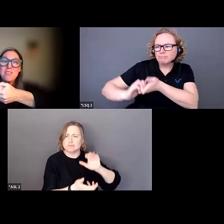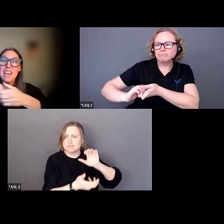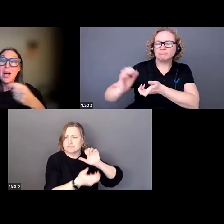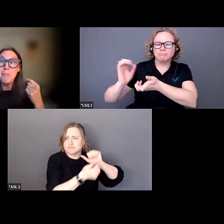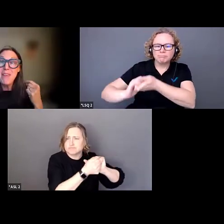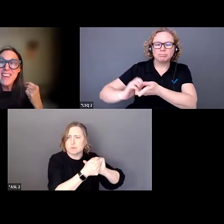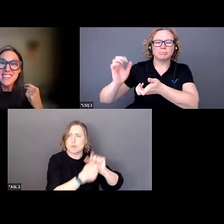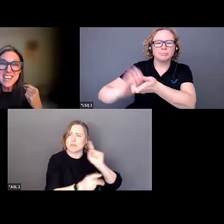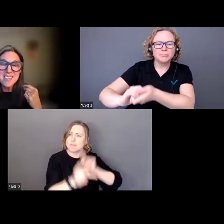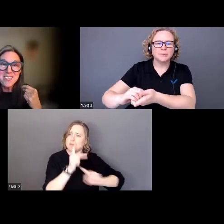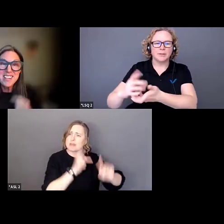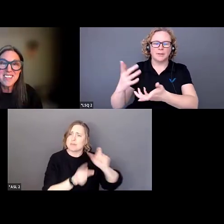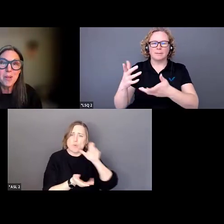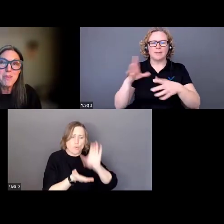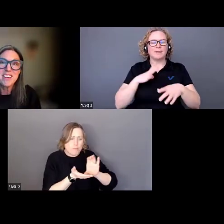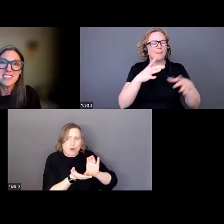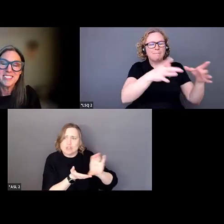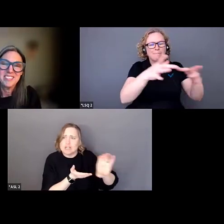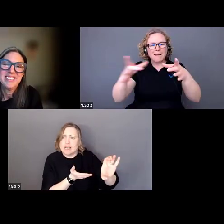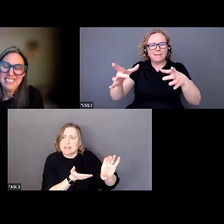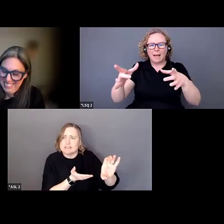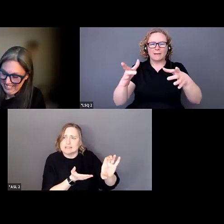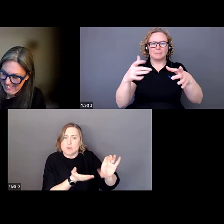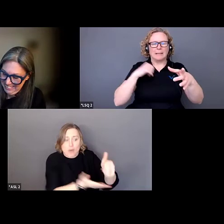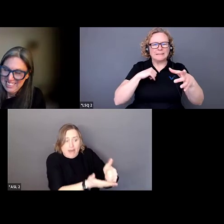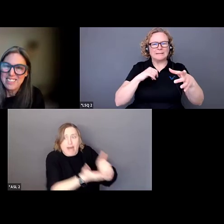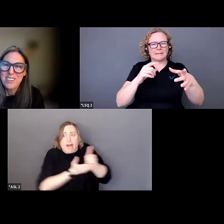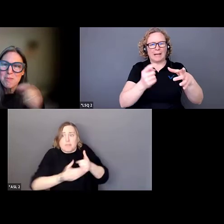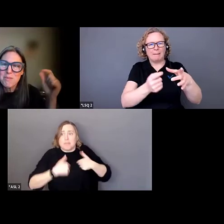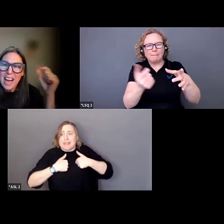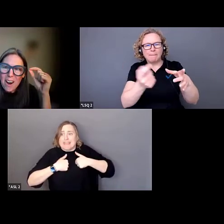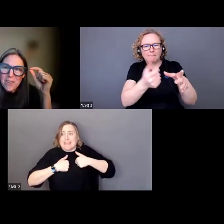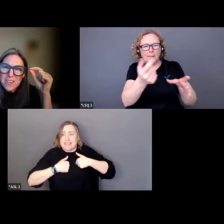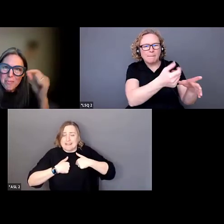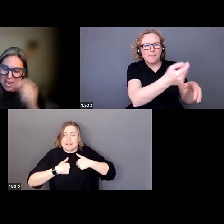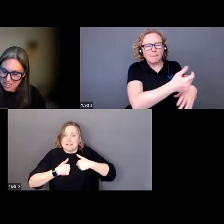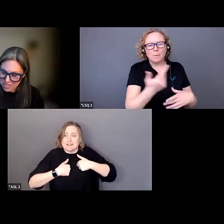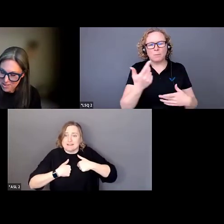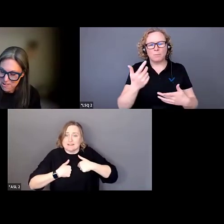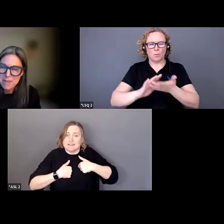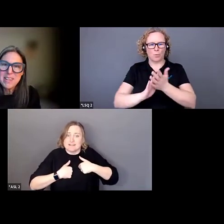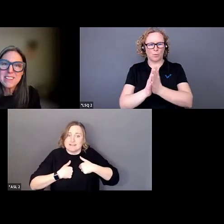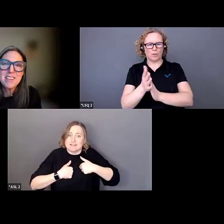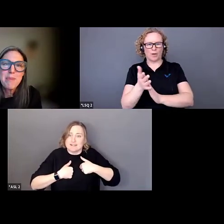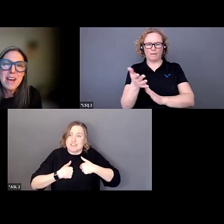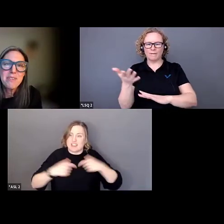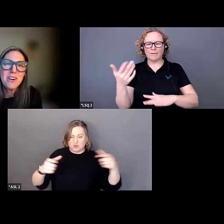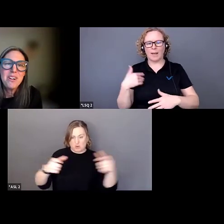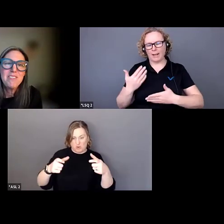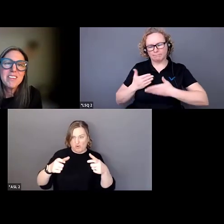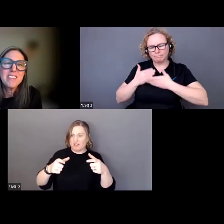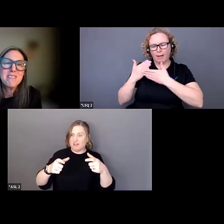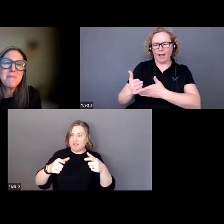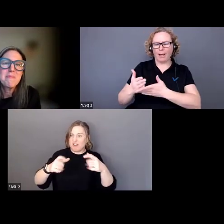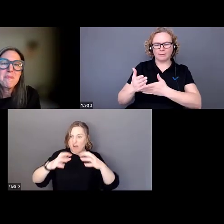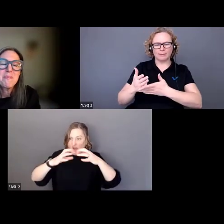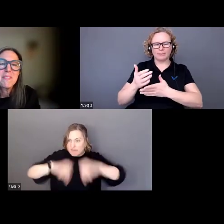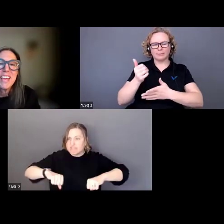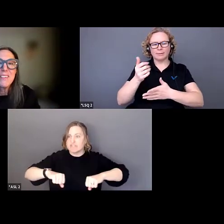marginalized folks to help me. That's who needs help here in terms of how to dismantle this coin, because it's bad for all of